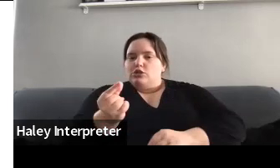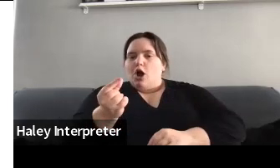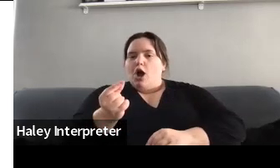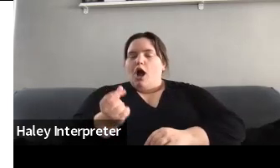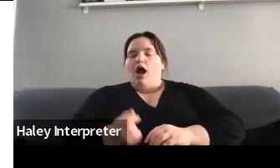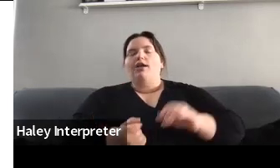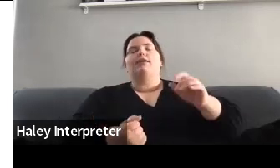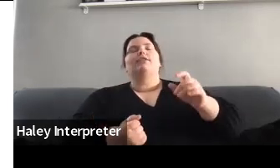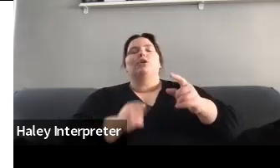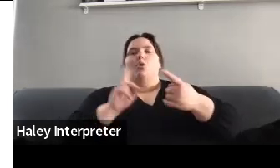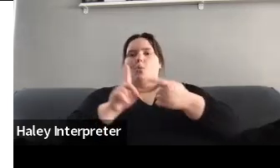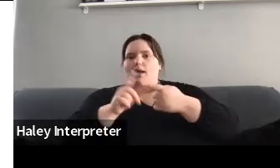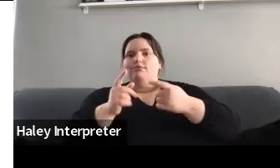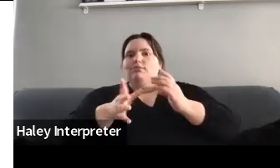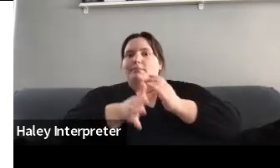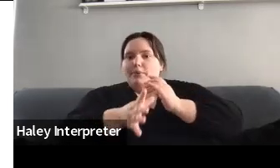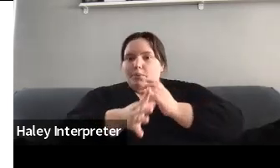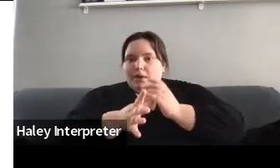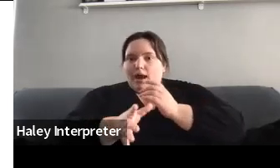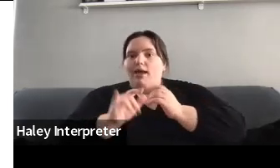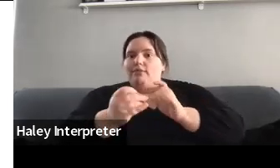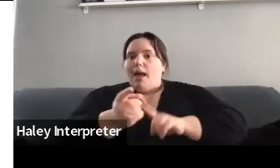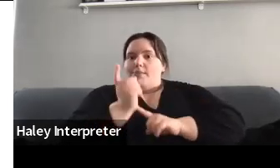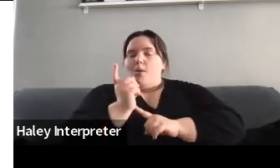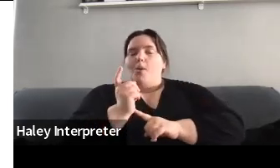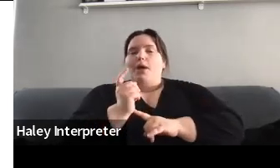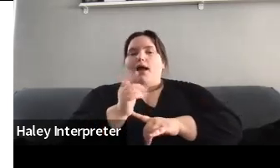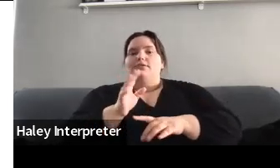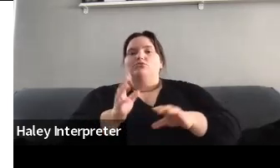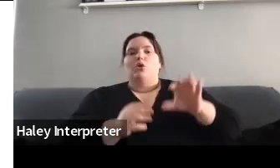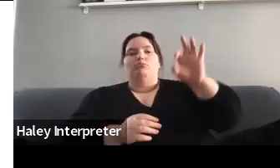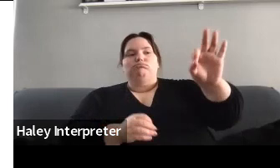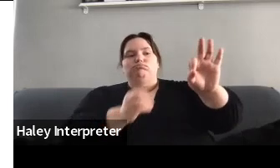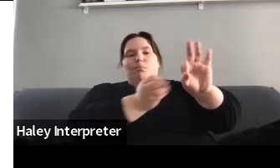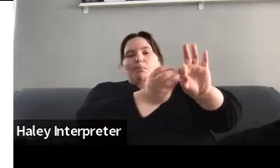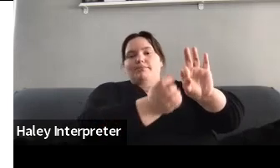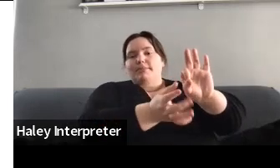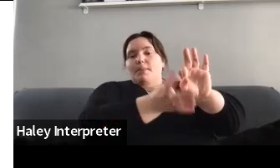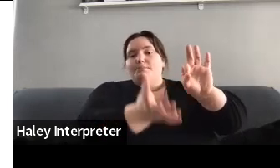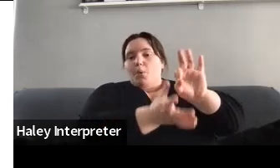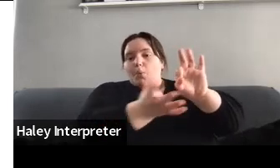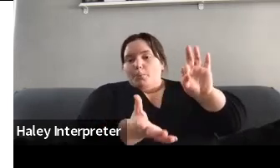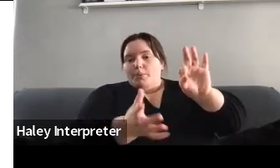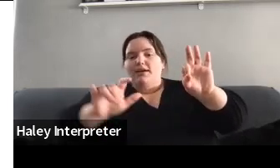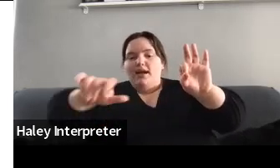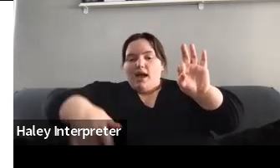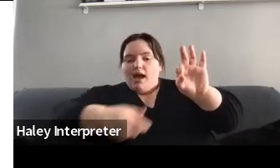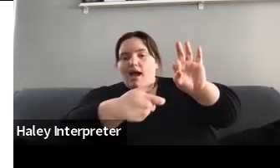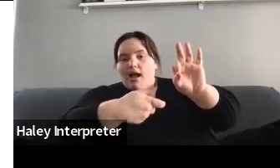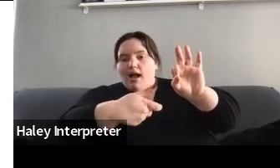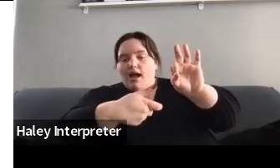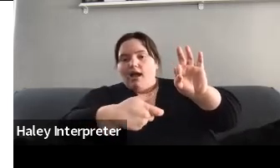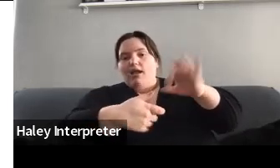in action, and then on the pole you move down a lever toward the end, and